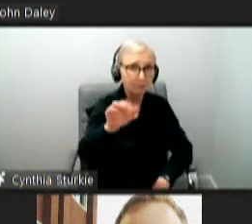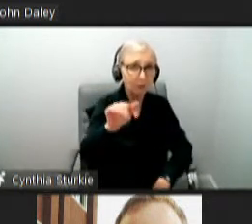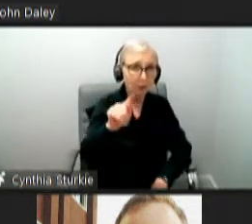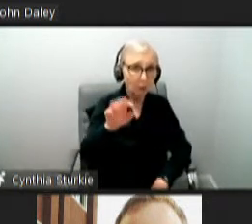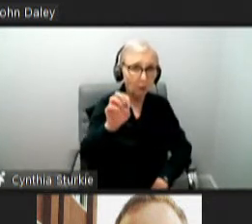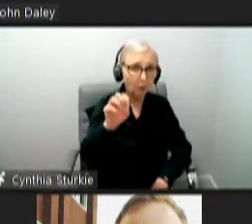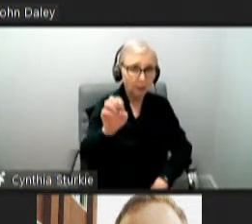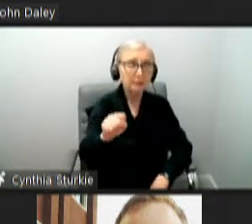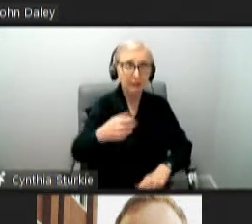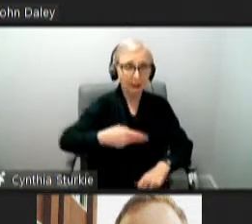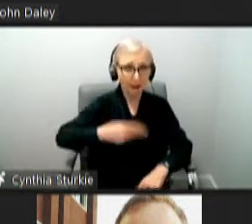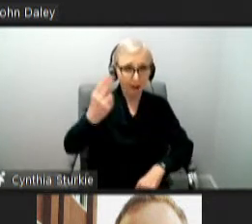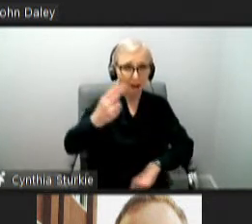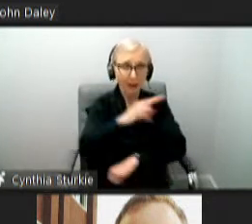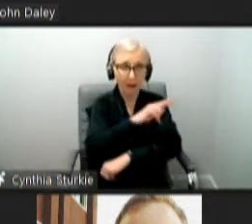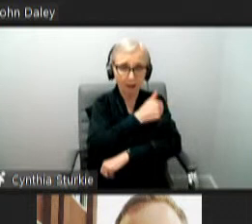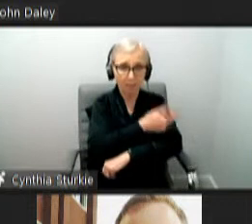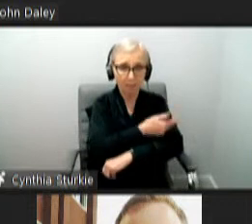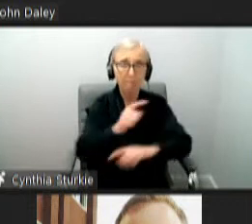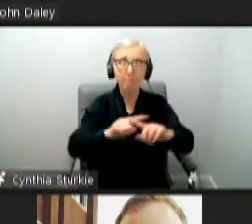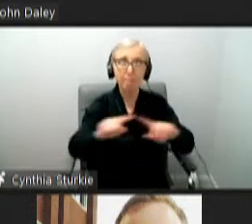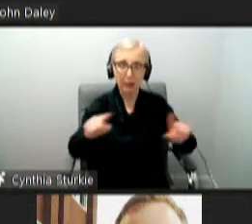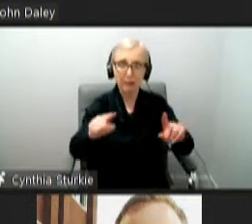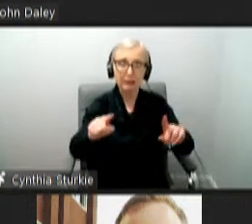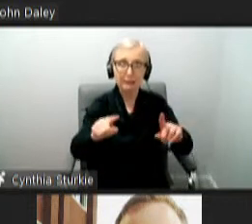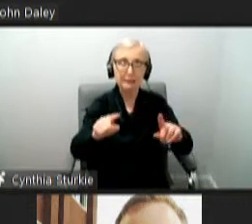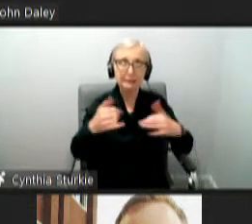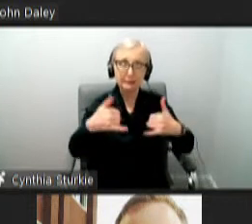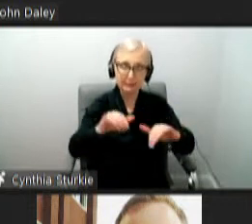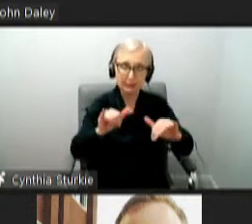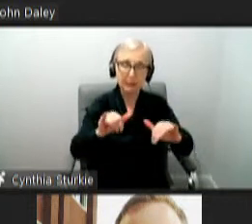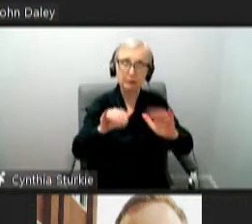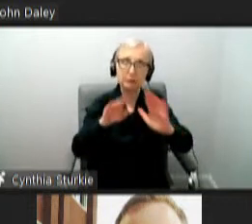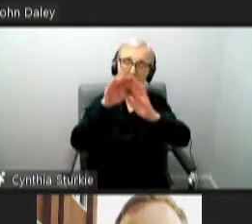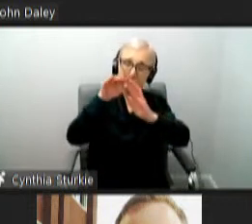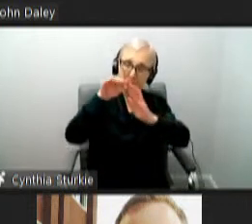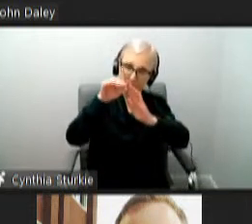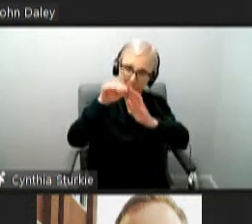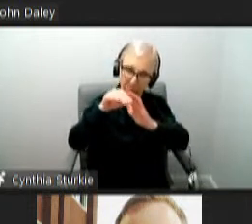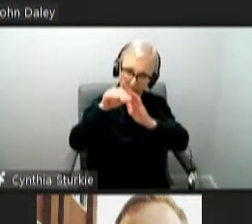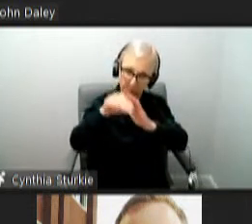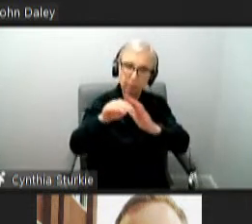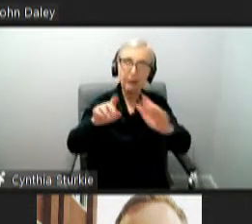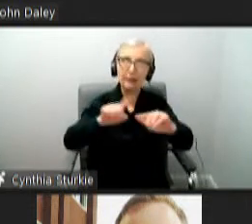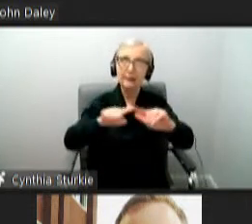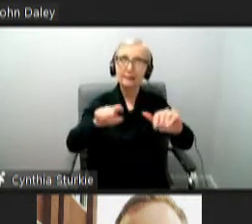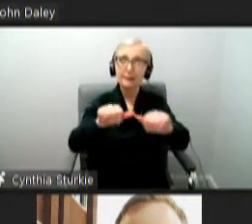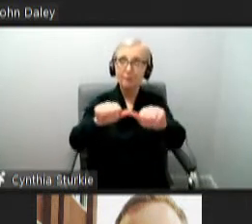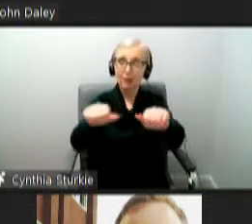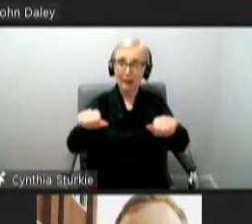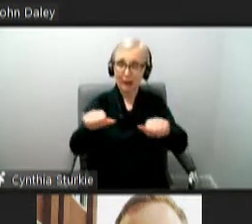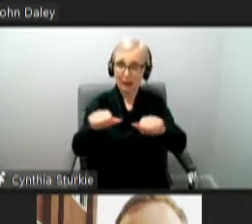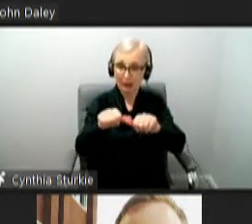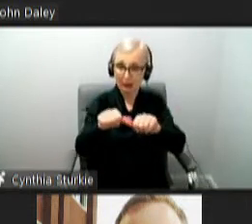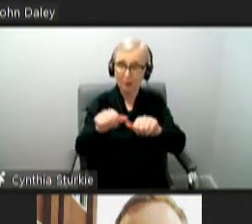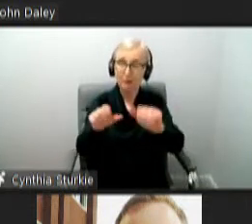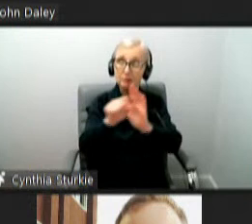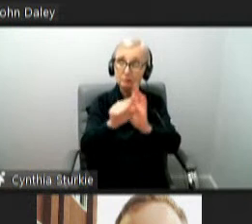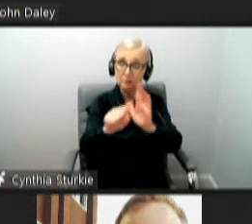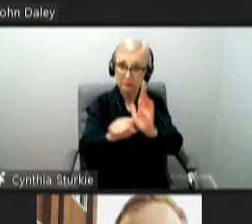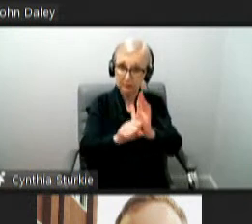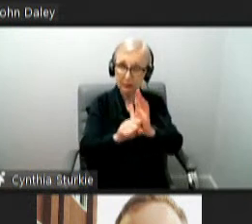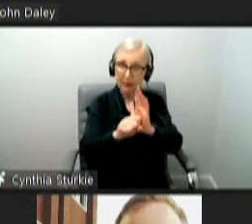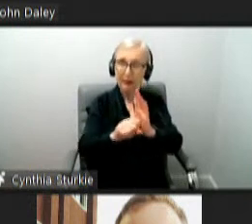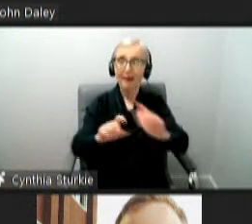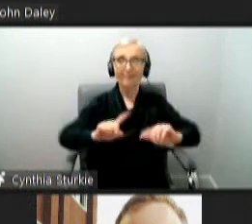high hospitalization rates. They're just moving in the right direction. We know that different regions of the state, as they have throughout the pandemic, have moved